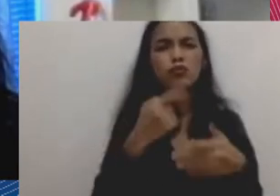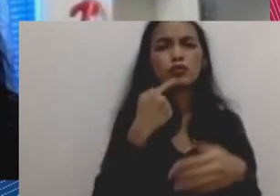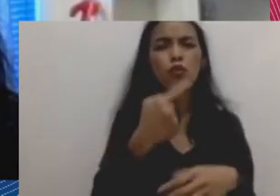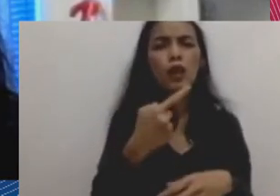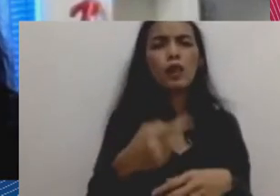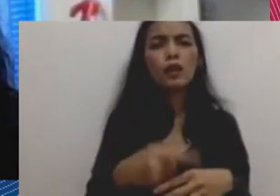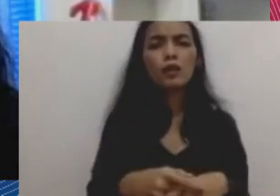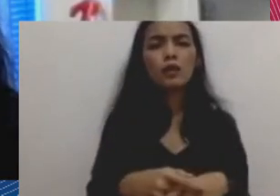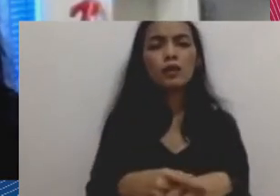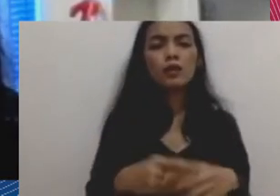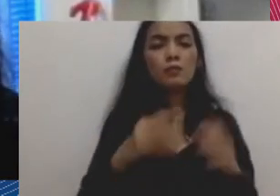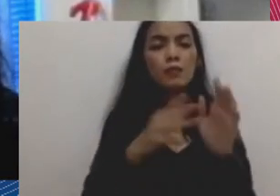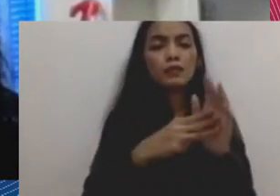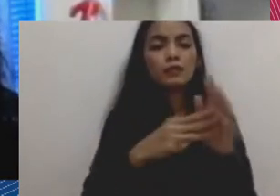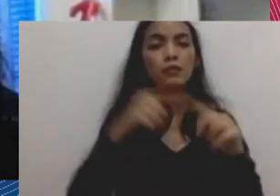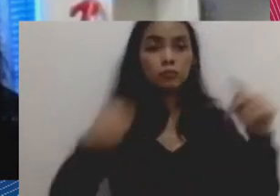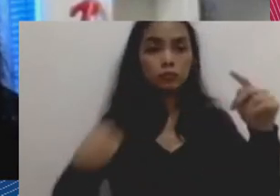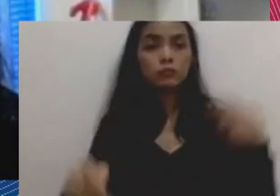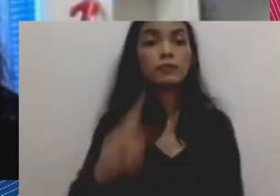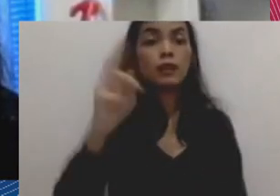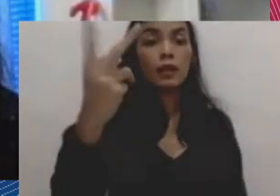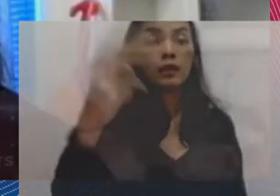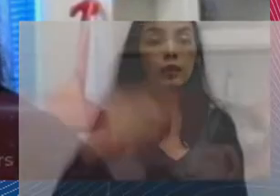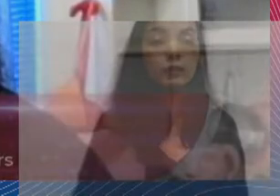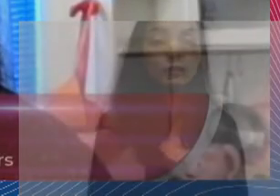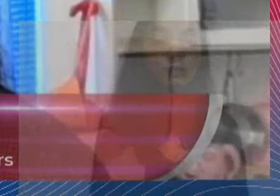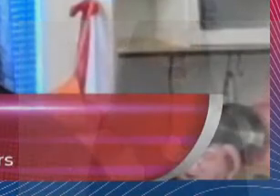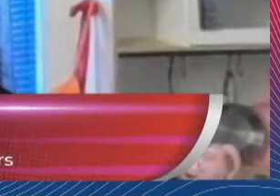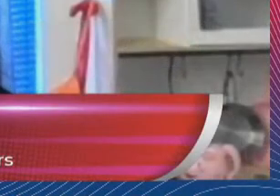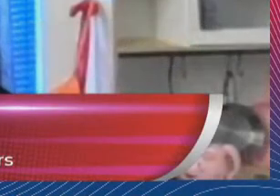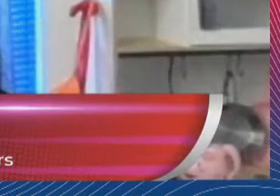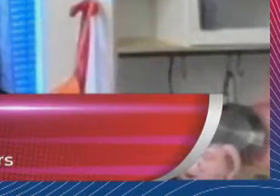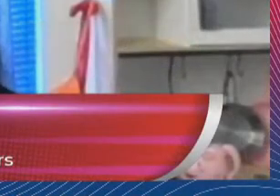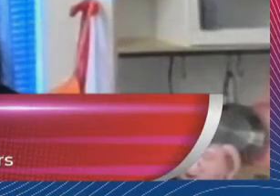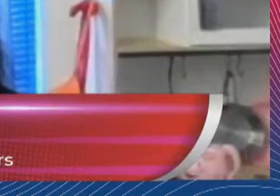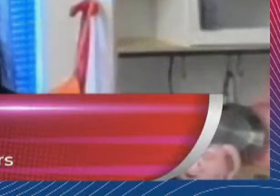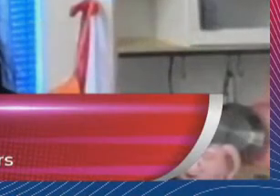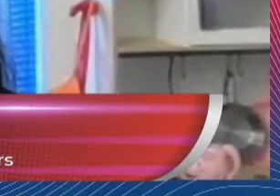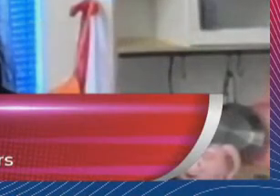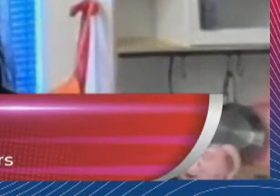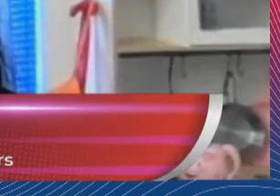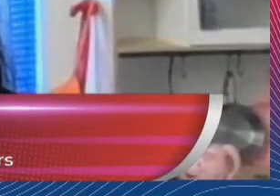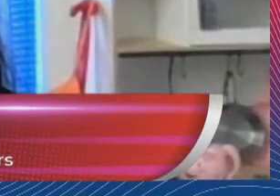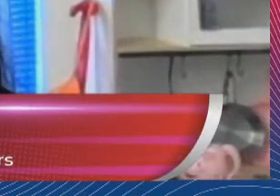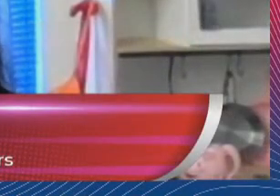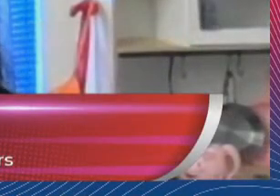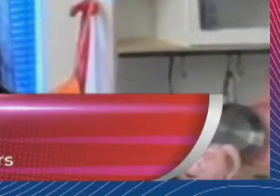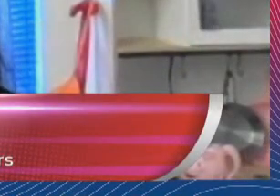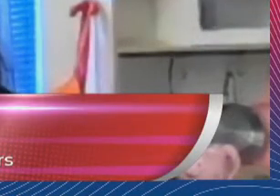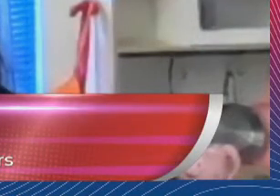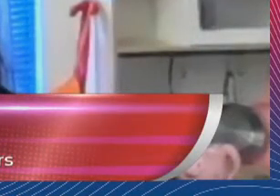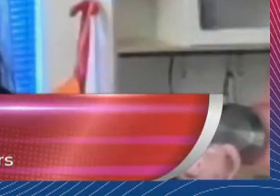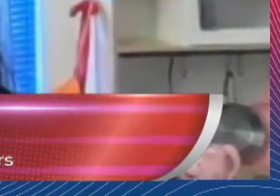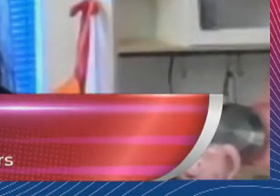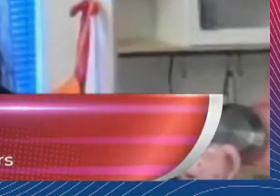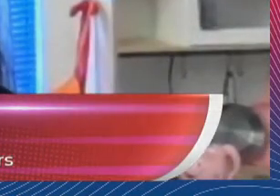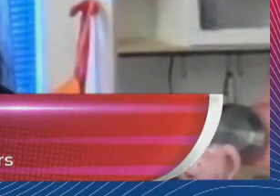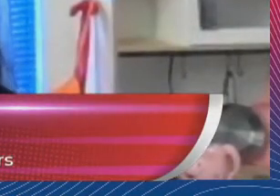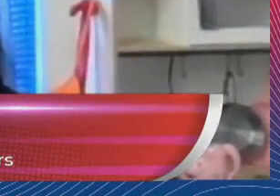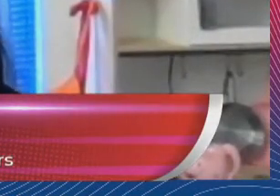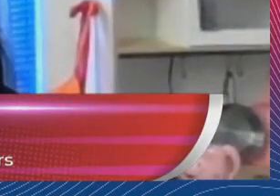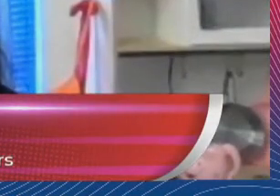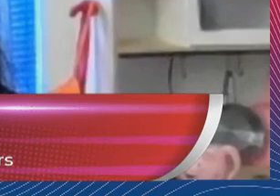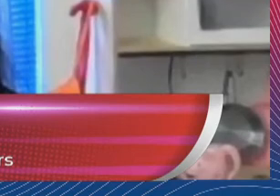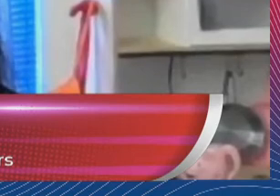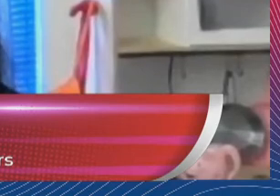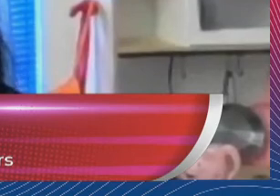different issues that are complex and that have historically been dealt with